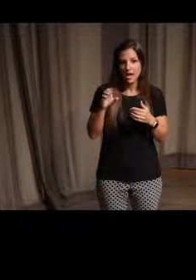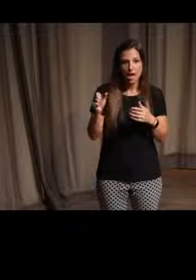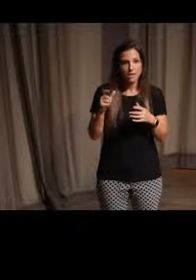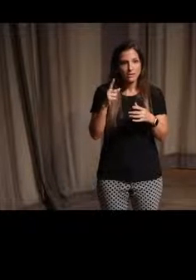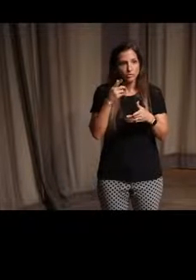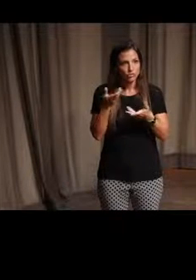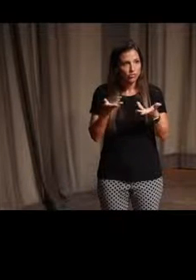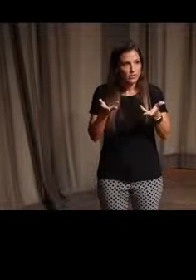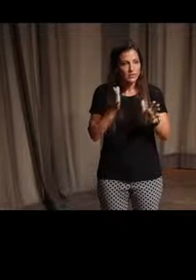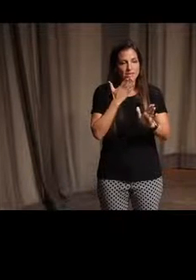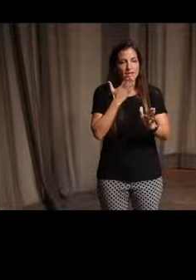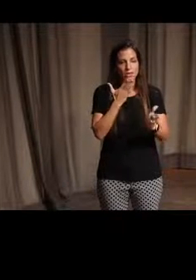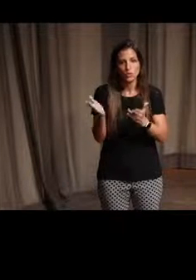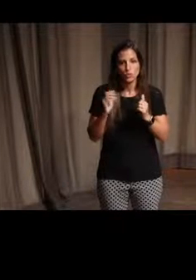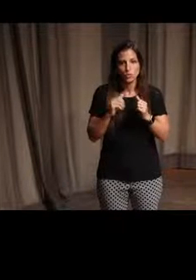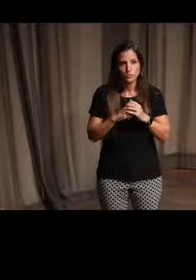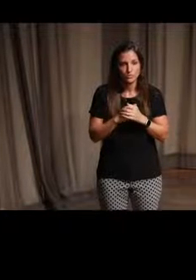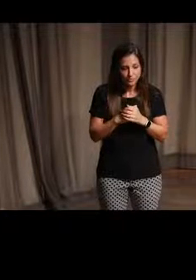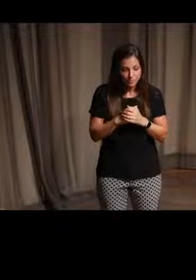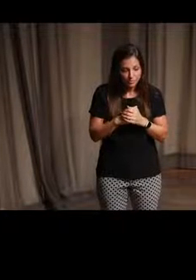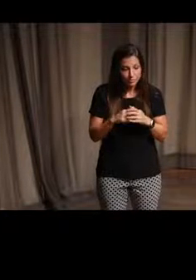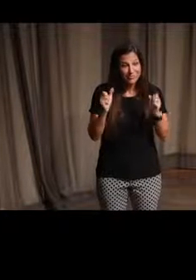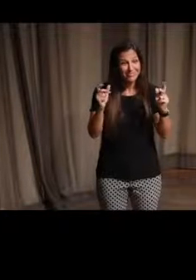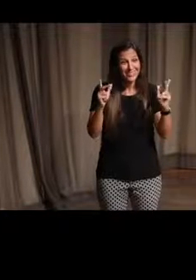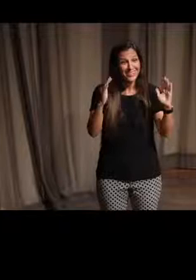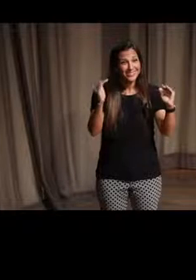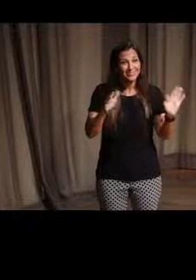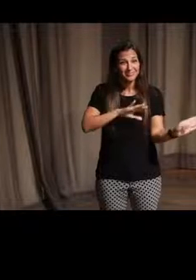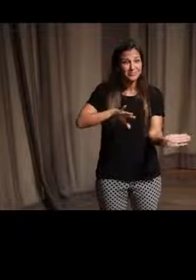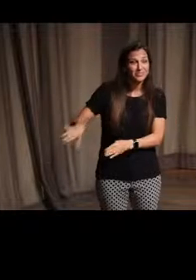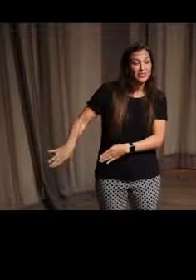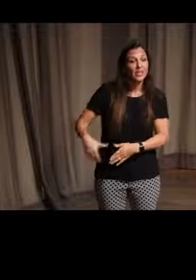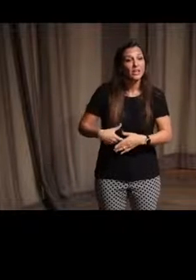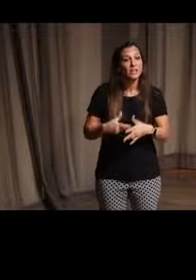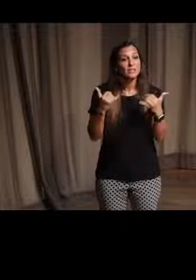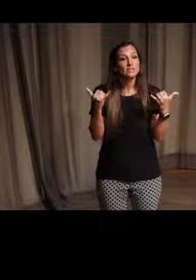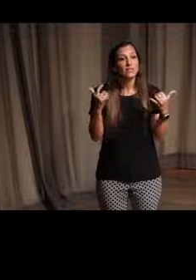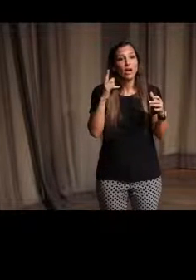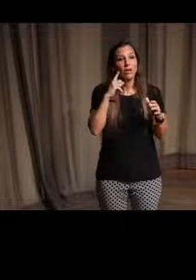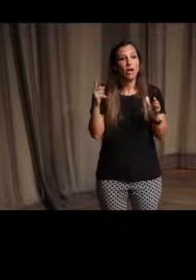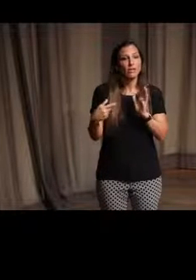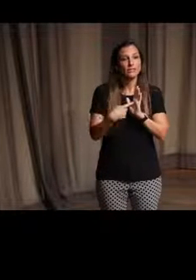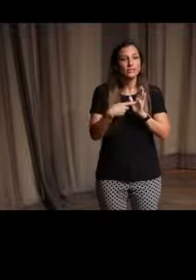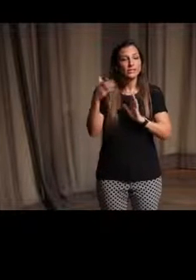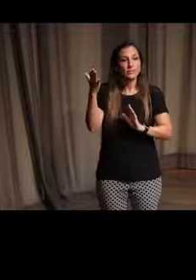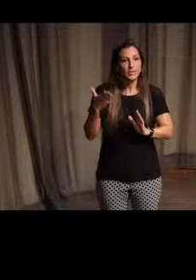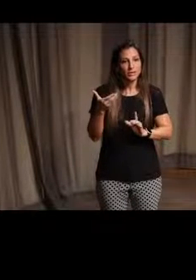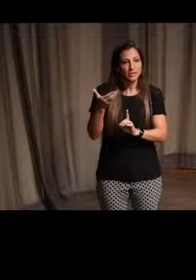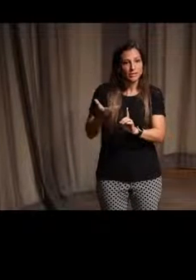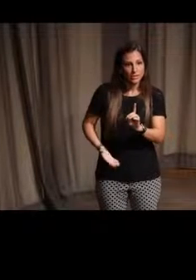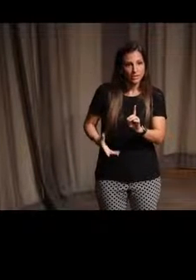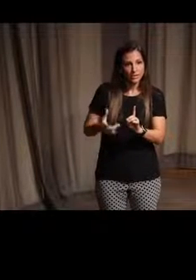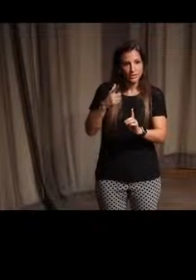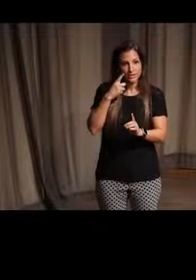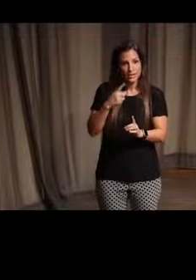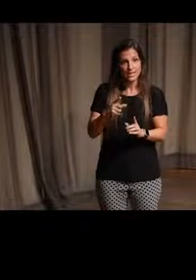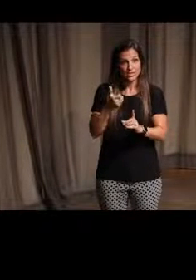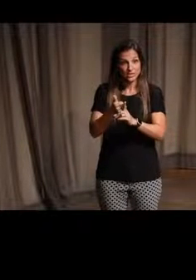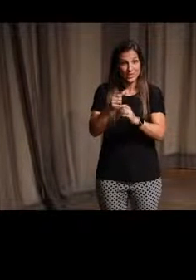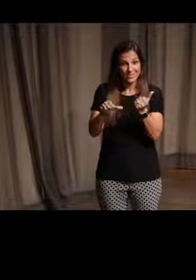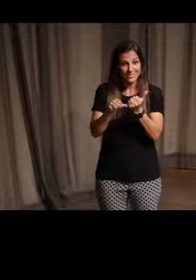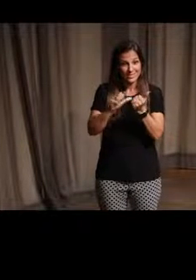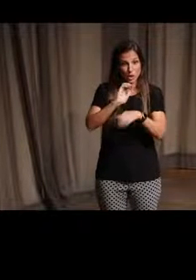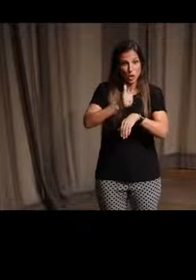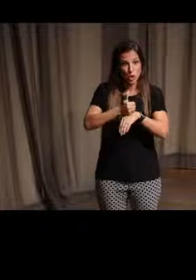services, so thank you. Okay, some introductions of our featured speakers. Maritza Lacayo is an